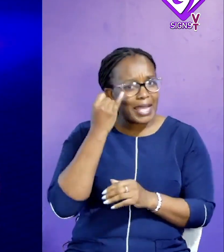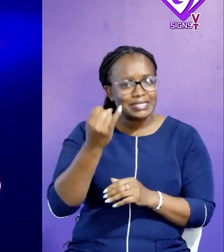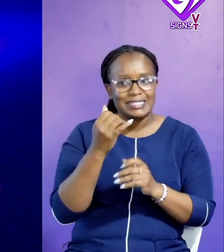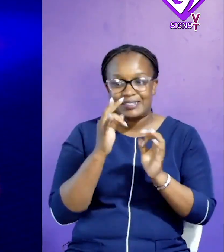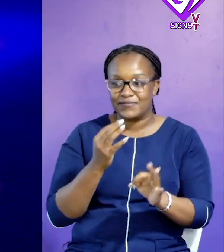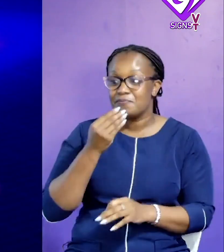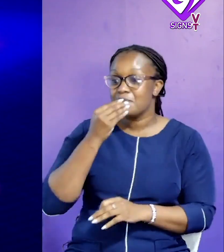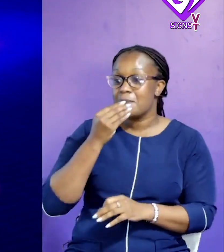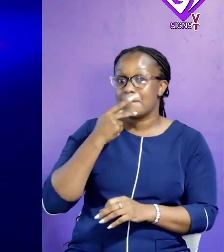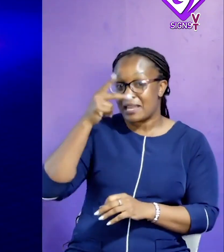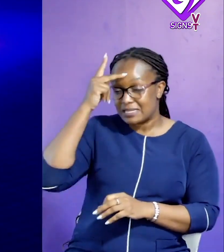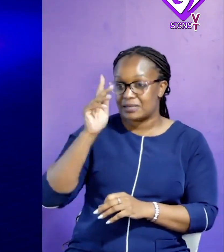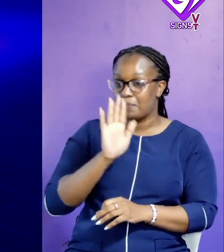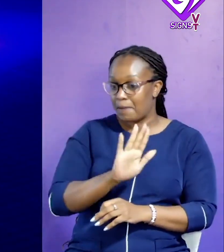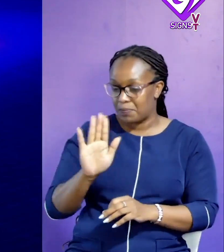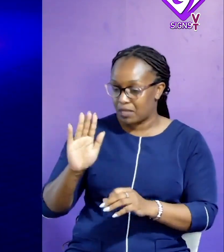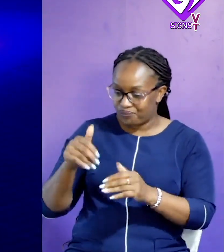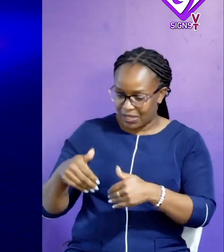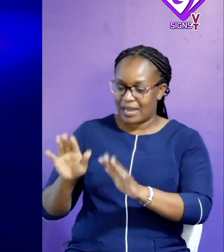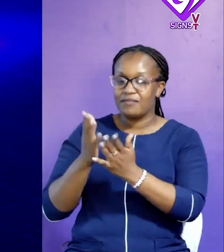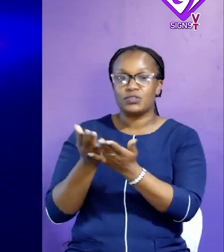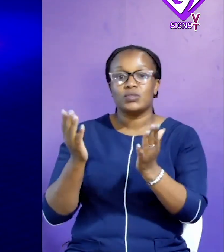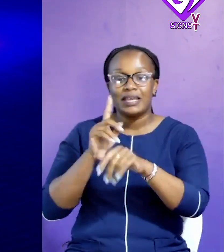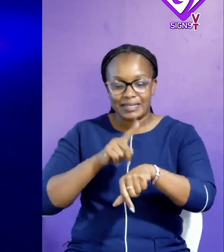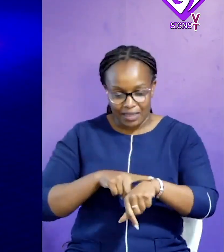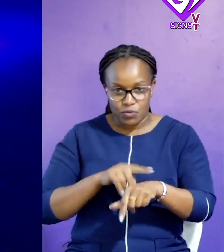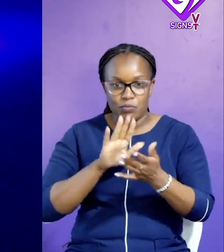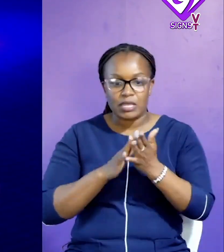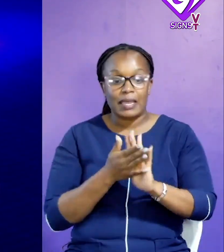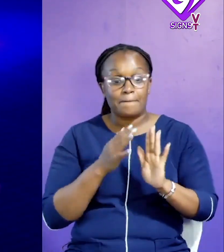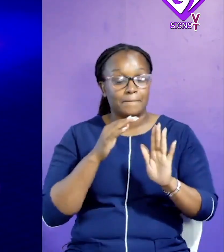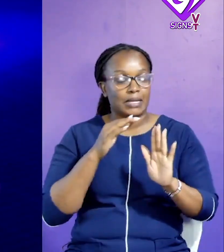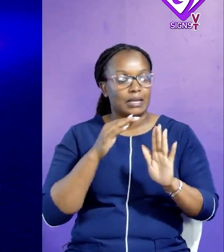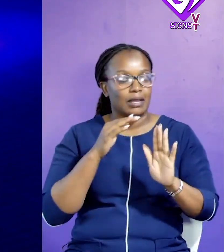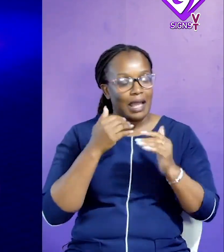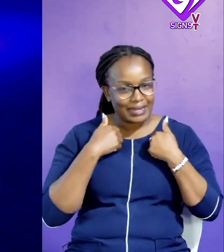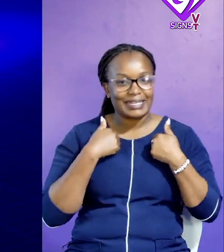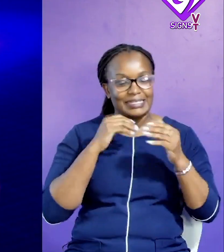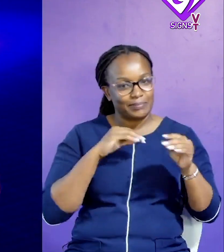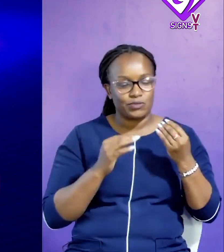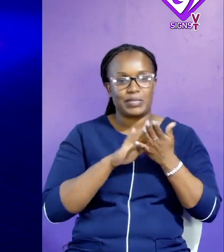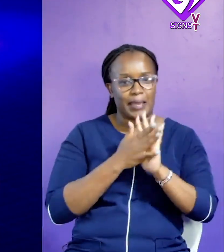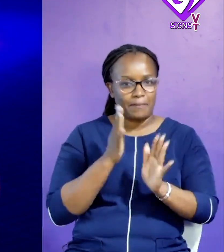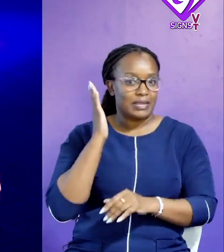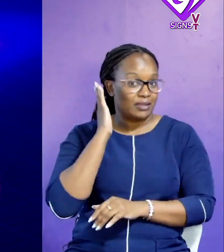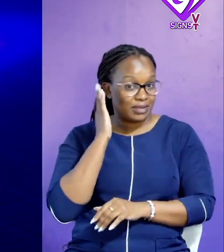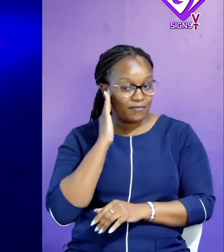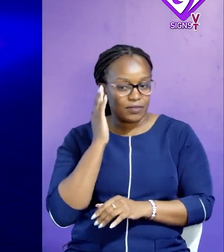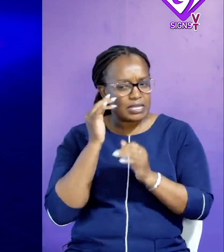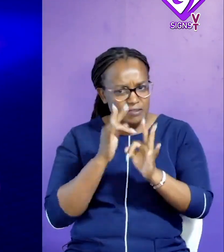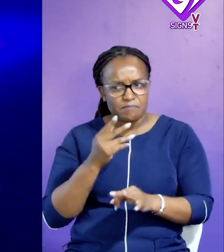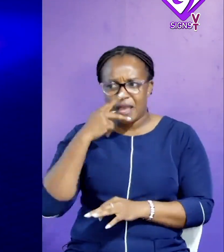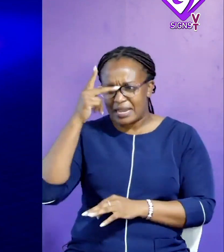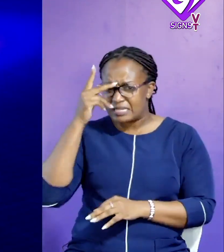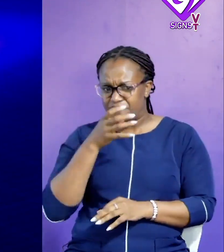wakati ambapo ulipata disability ya deaf, mzazi angesema this is now, tuacha